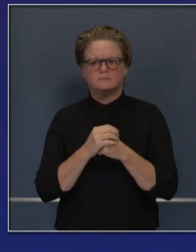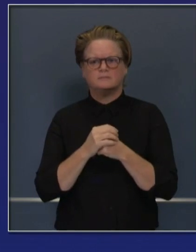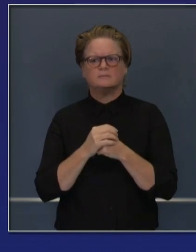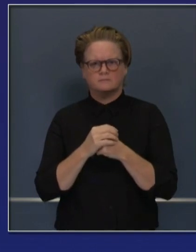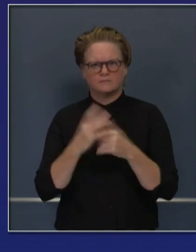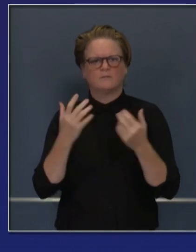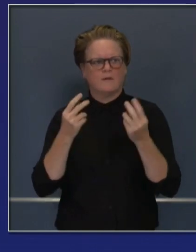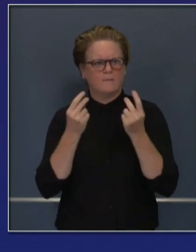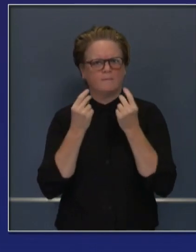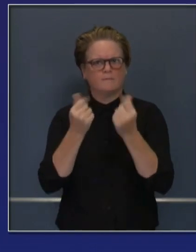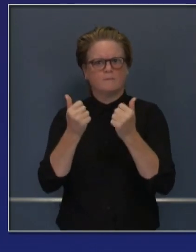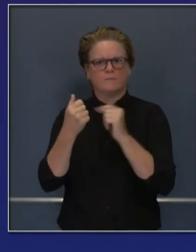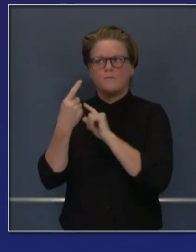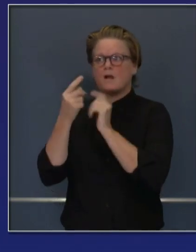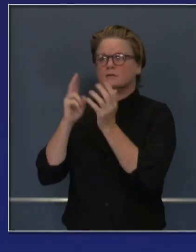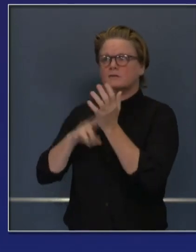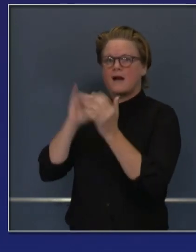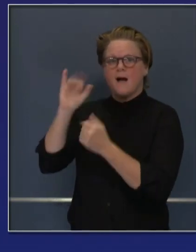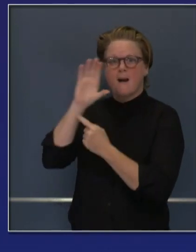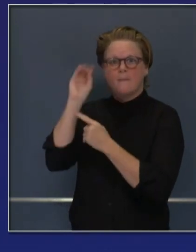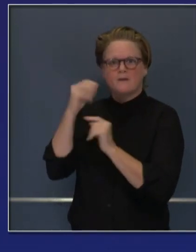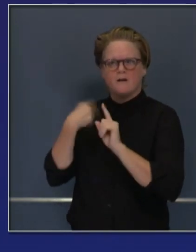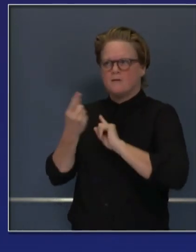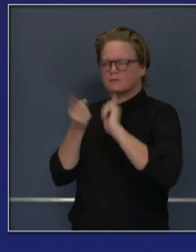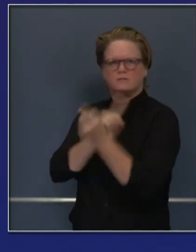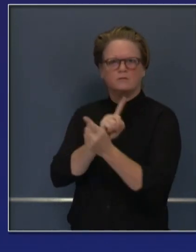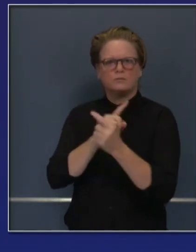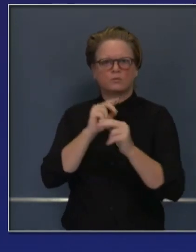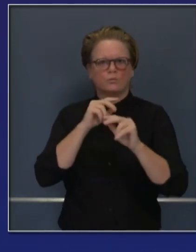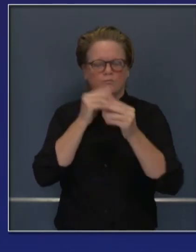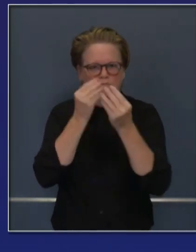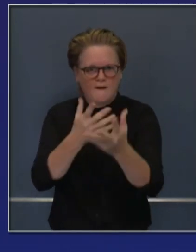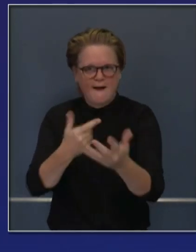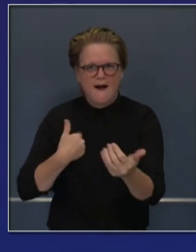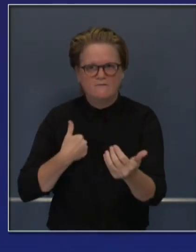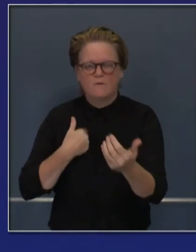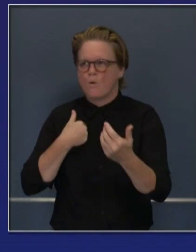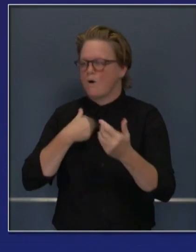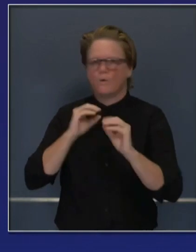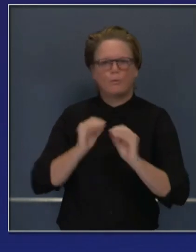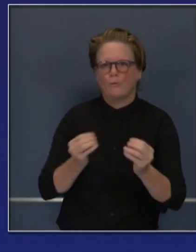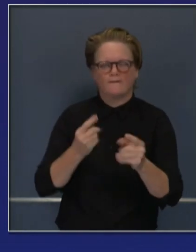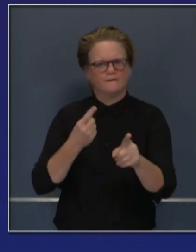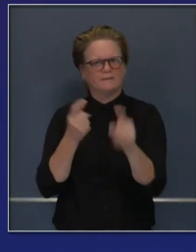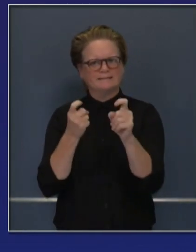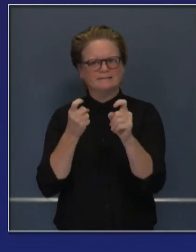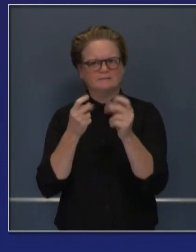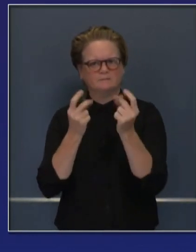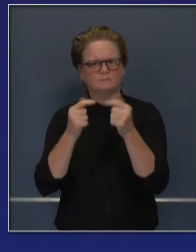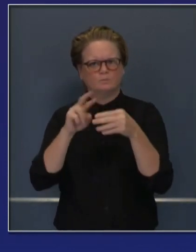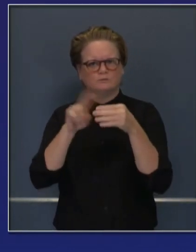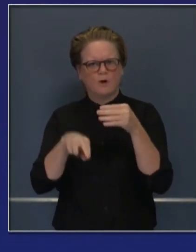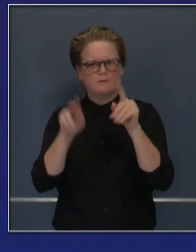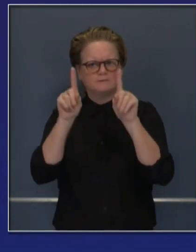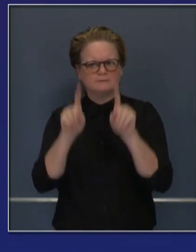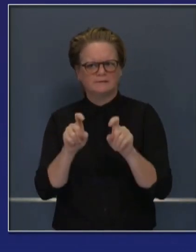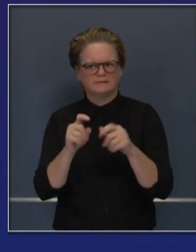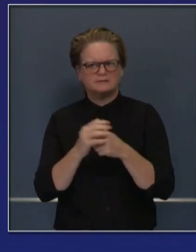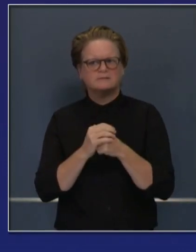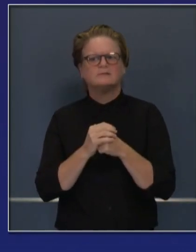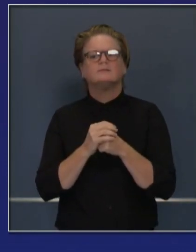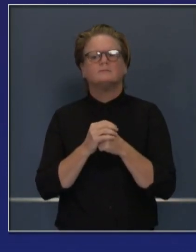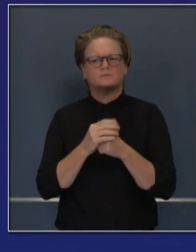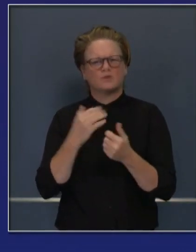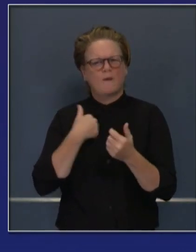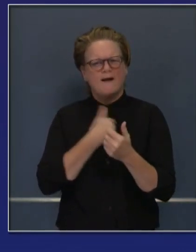day. That lab is just getting up. It will take a number of months, but it's a flywheel. Every day, every week, more and more tests are